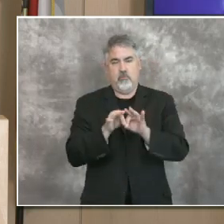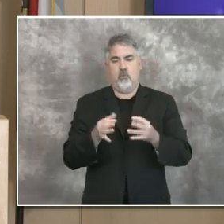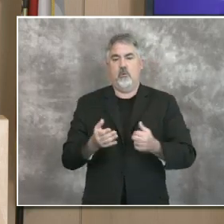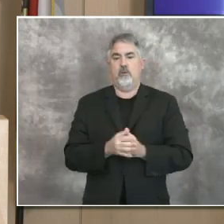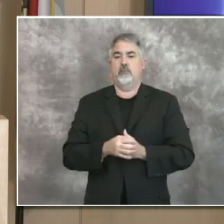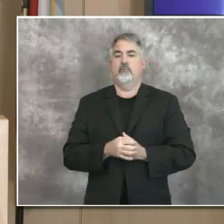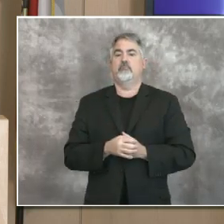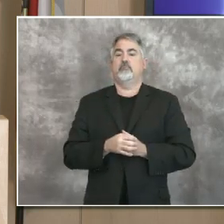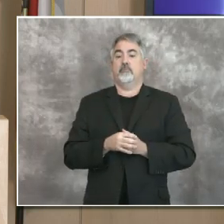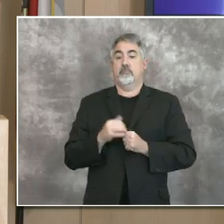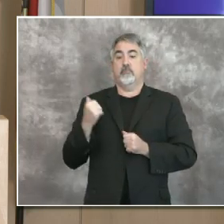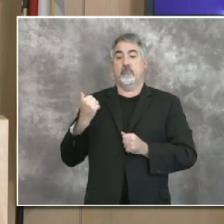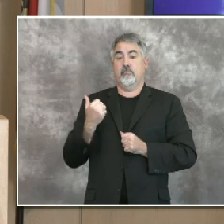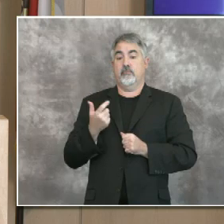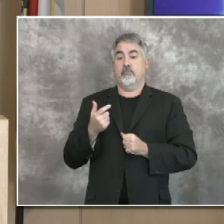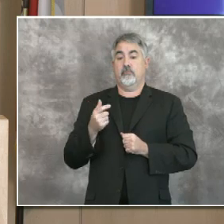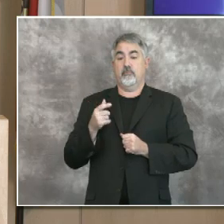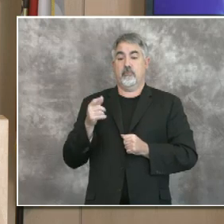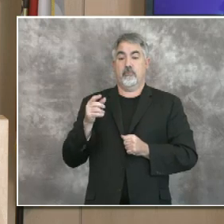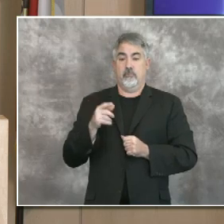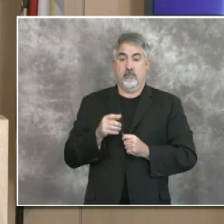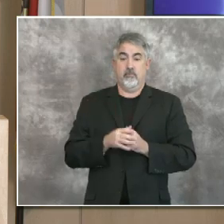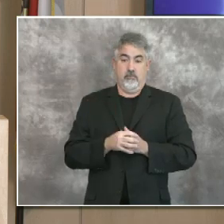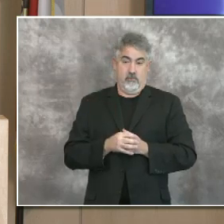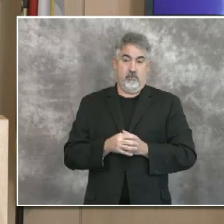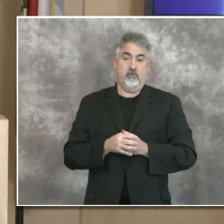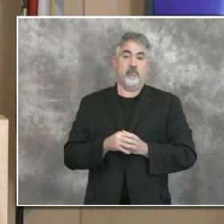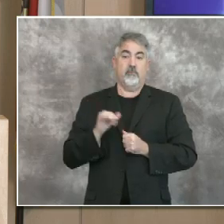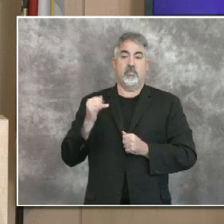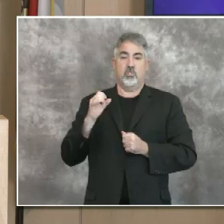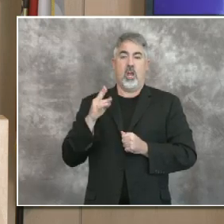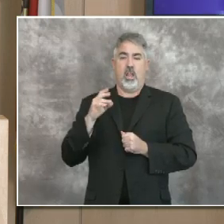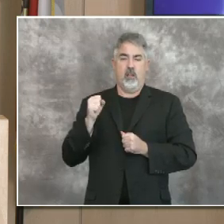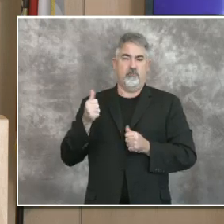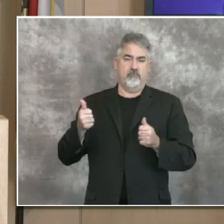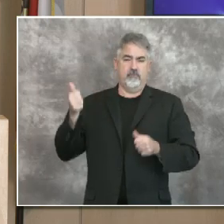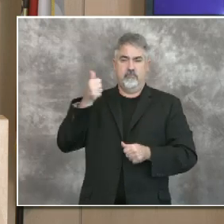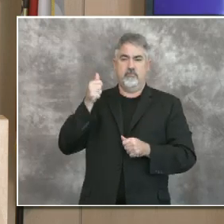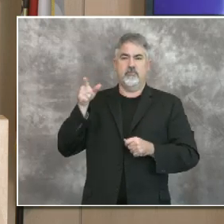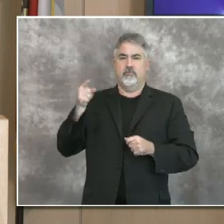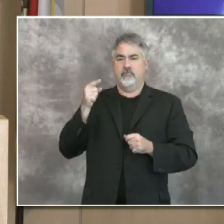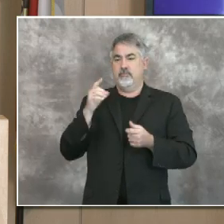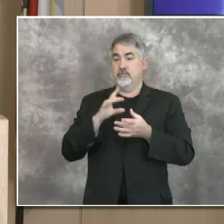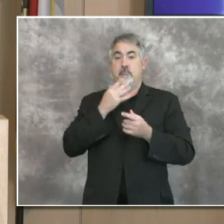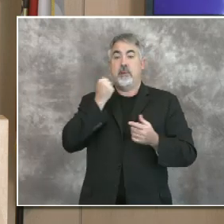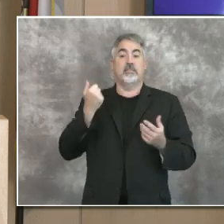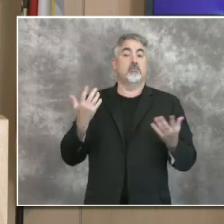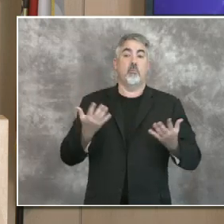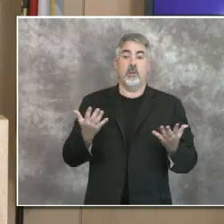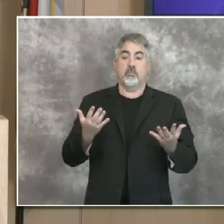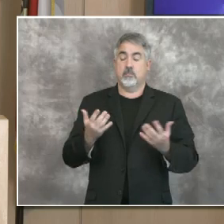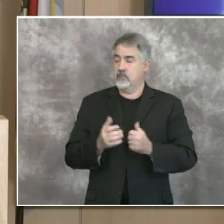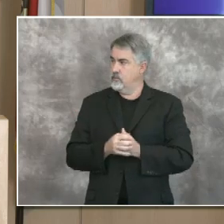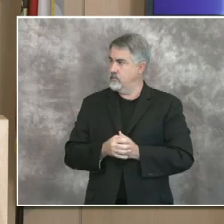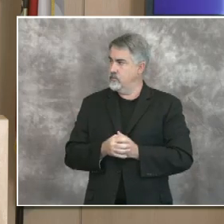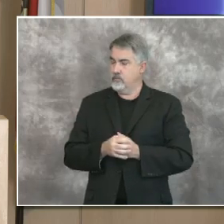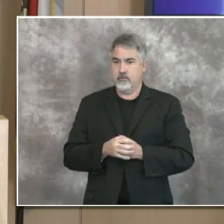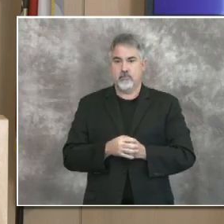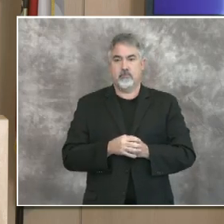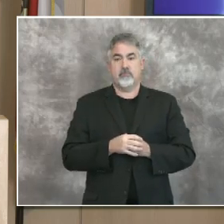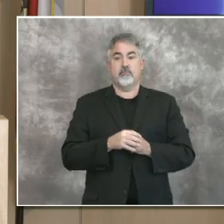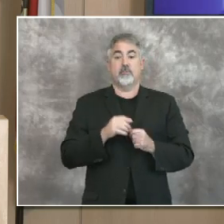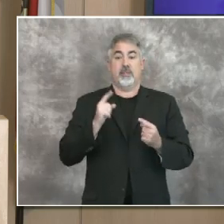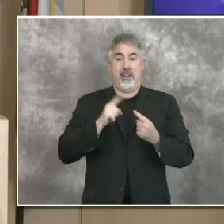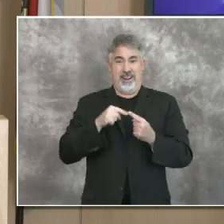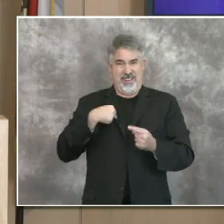week during our Board of Supervisors meeting, I think summed it up probably most eloquently. She said, until we solve the